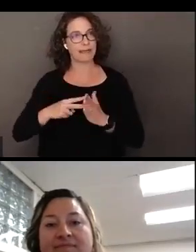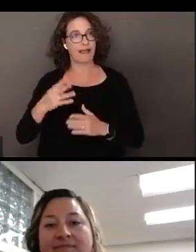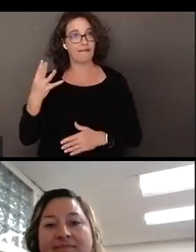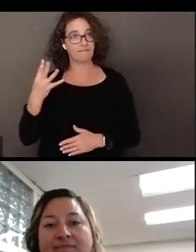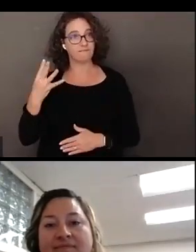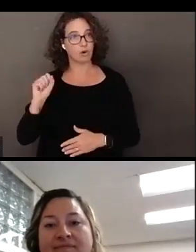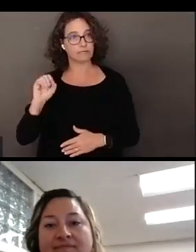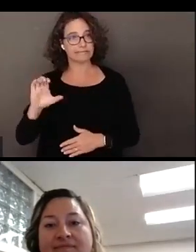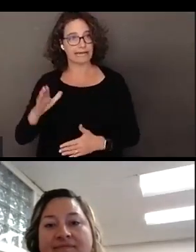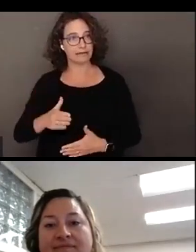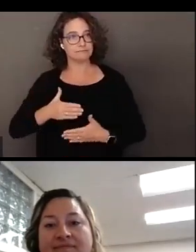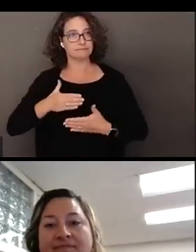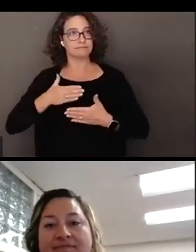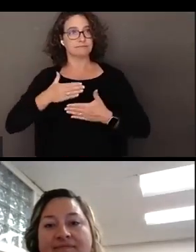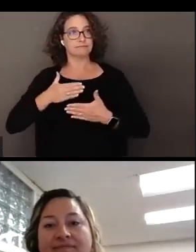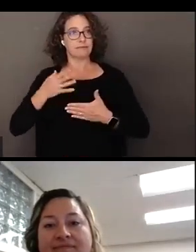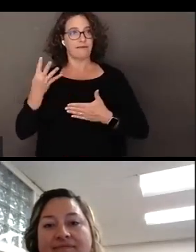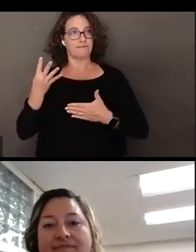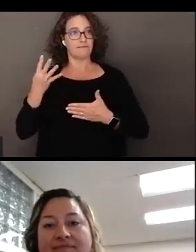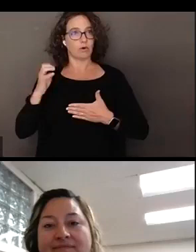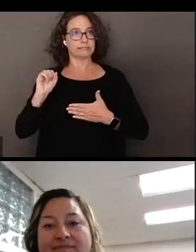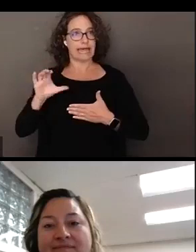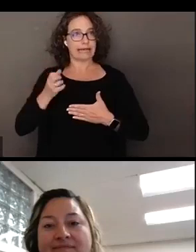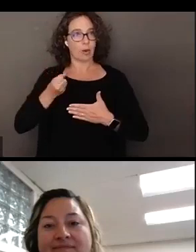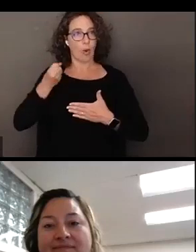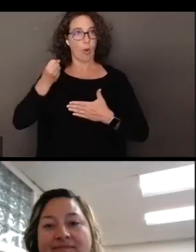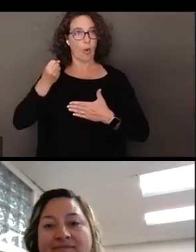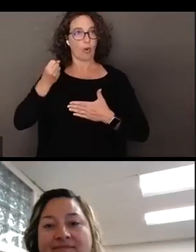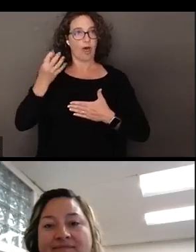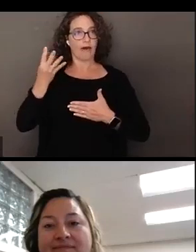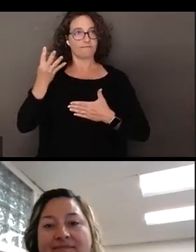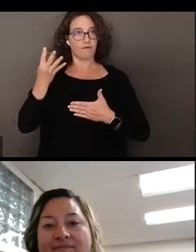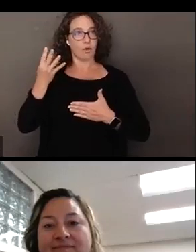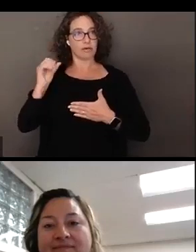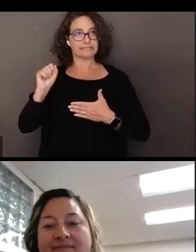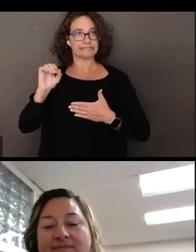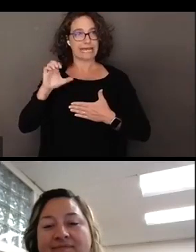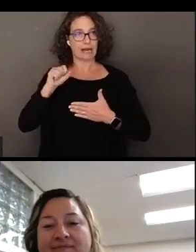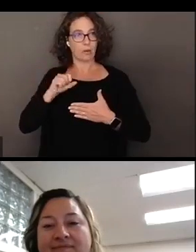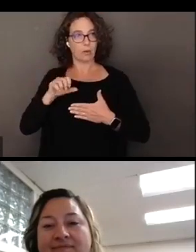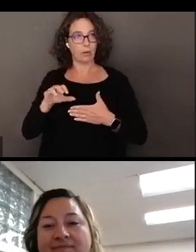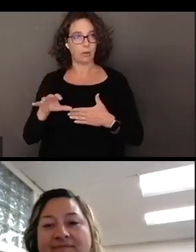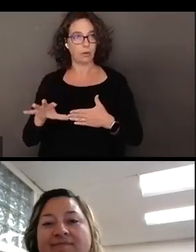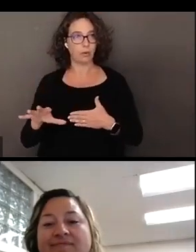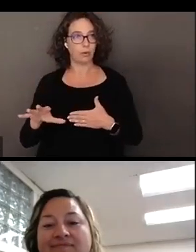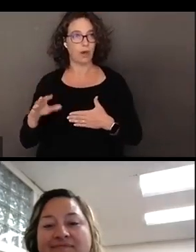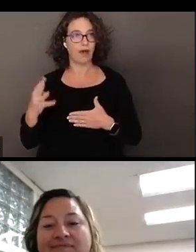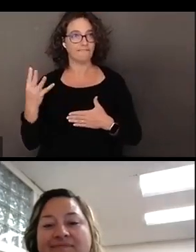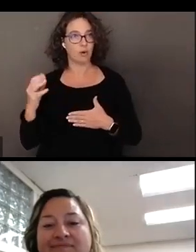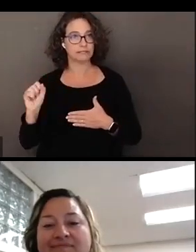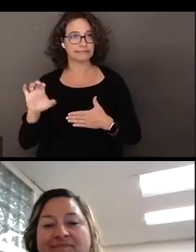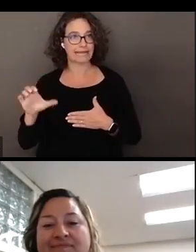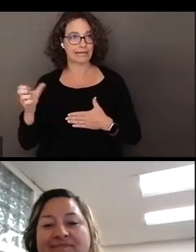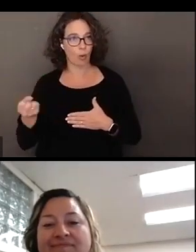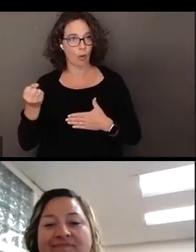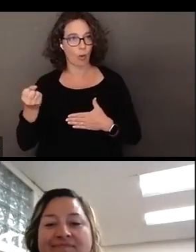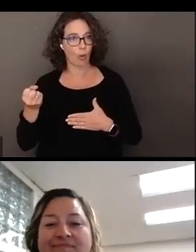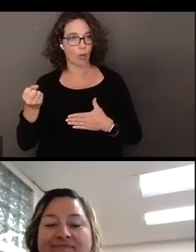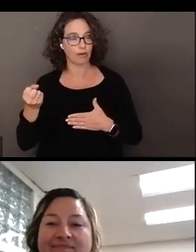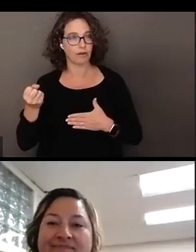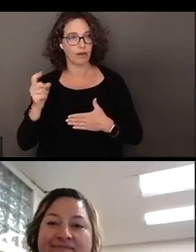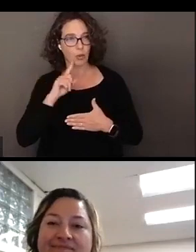a 4 second hold, a 4 second exhale, and then a 4 second hold, and really breathing